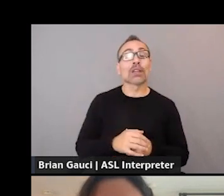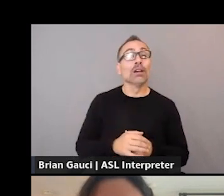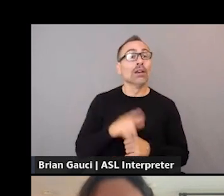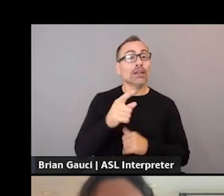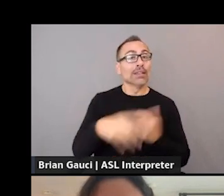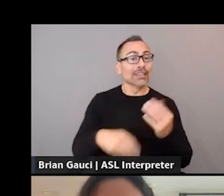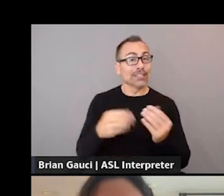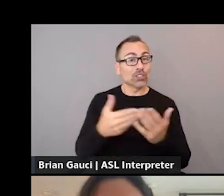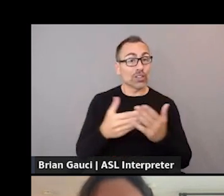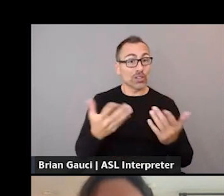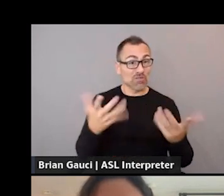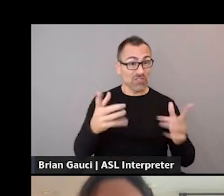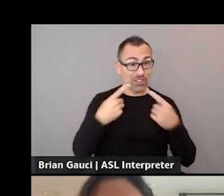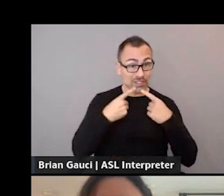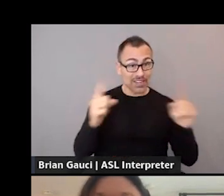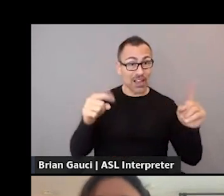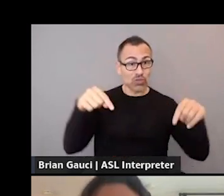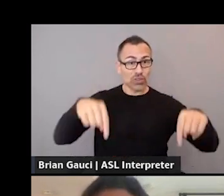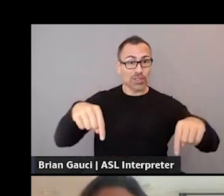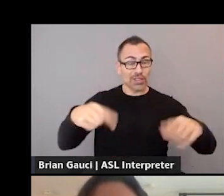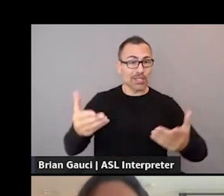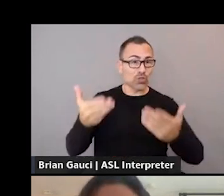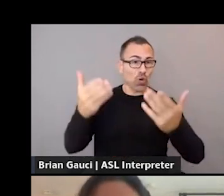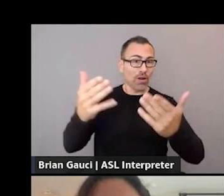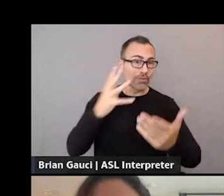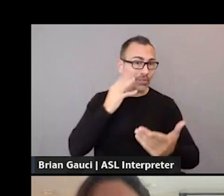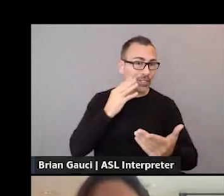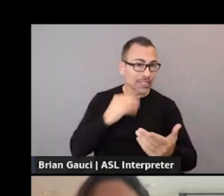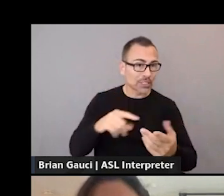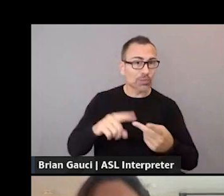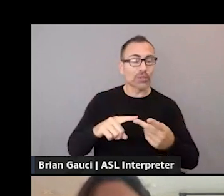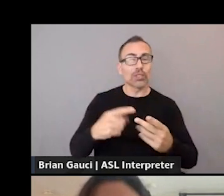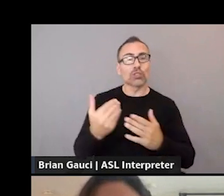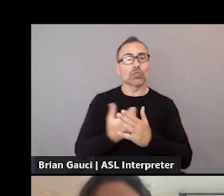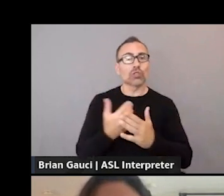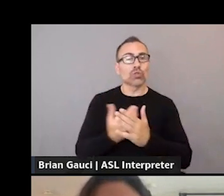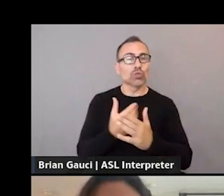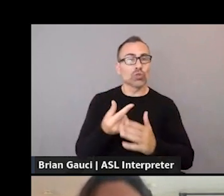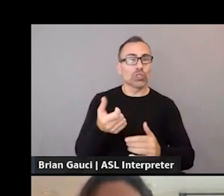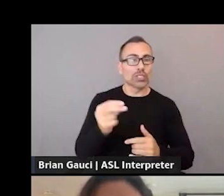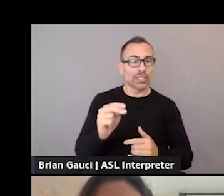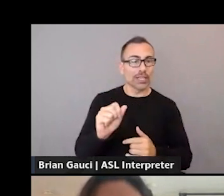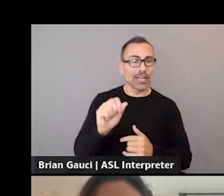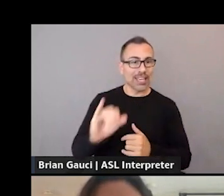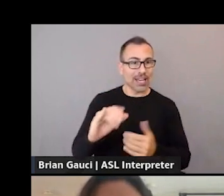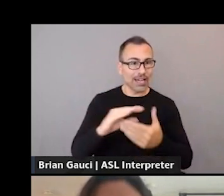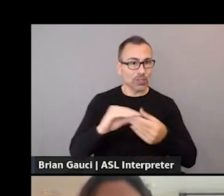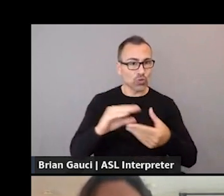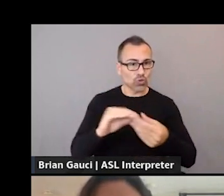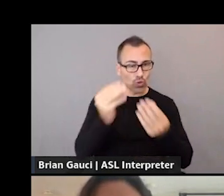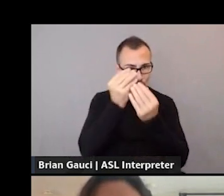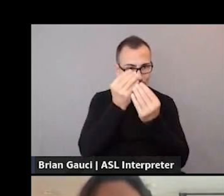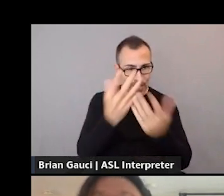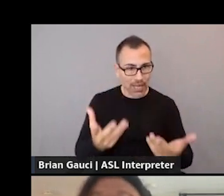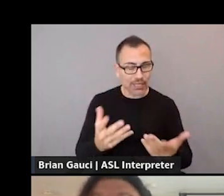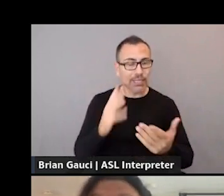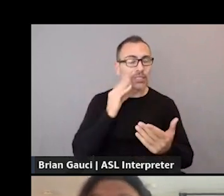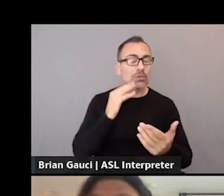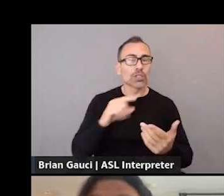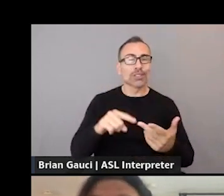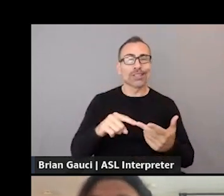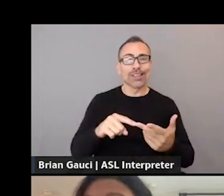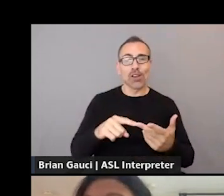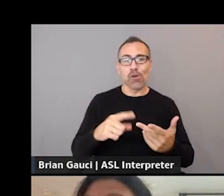that we've announced, which is this authoring experience, the new generative storytelling experience, we are going to be announcing more things